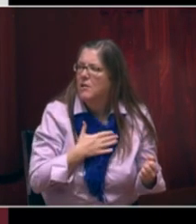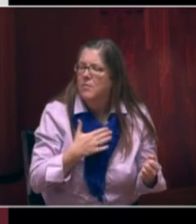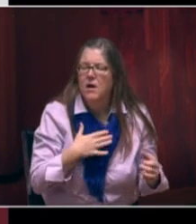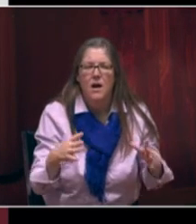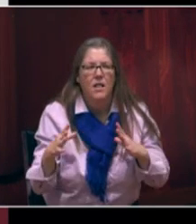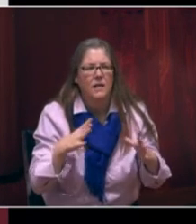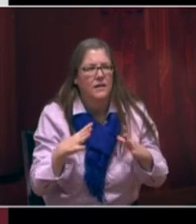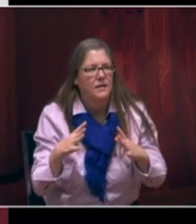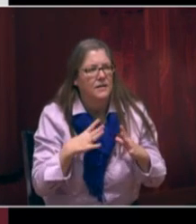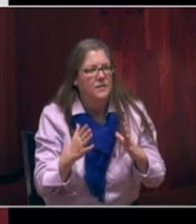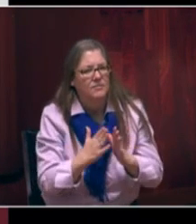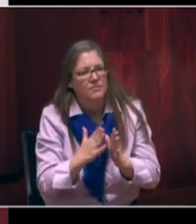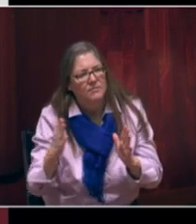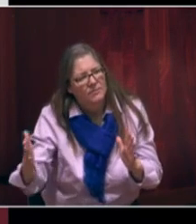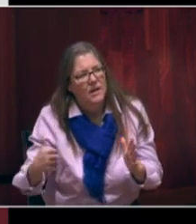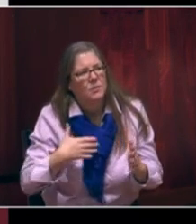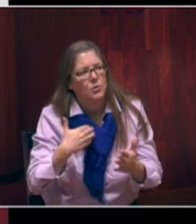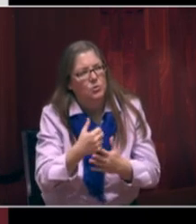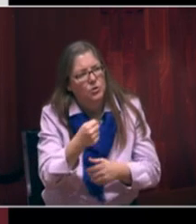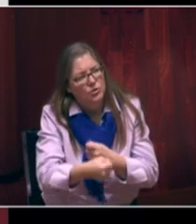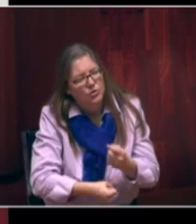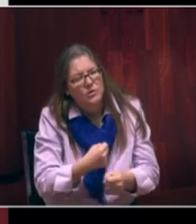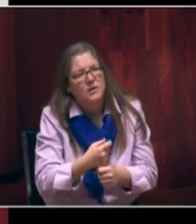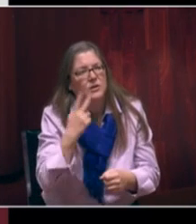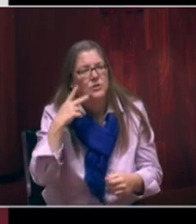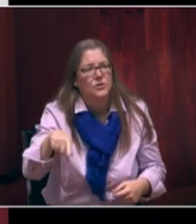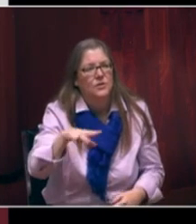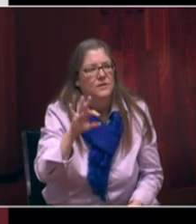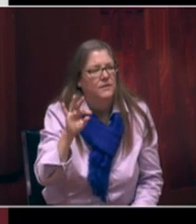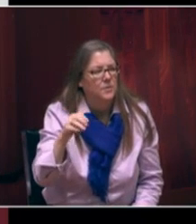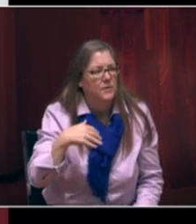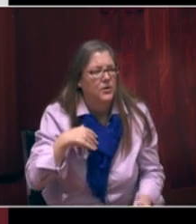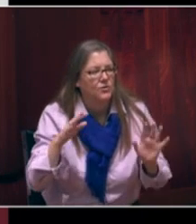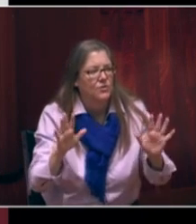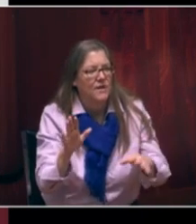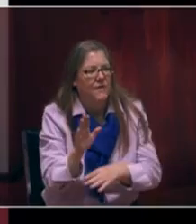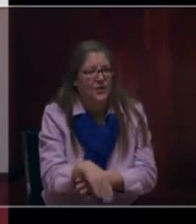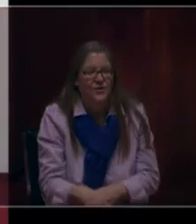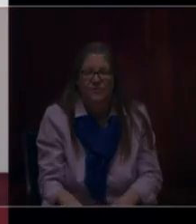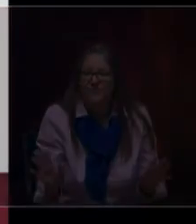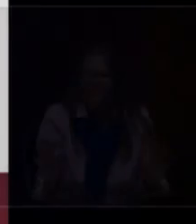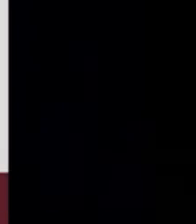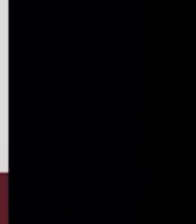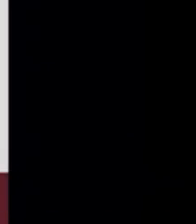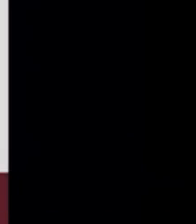holiday season and Happy New Year, and we'll see you all in February. So have a great afternoon, everybody.